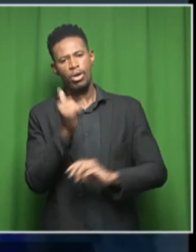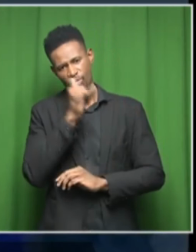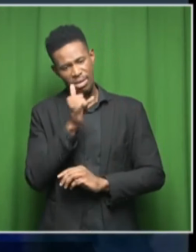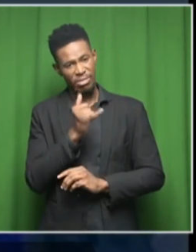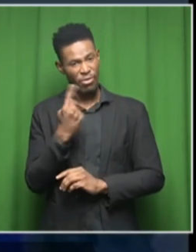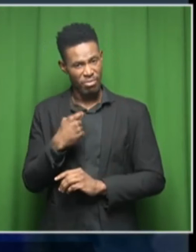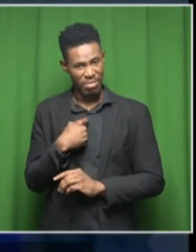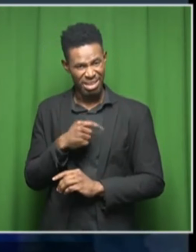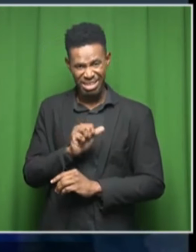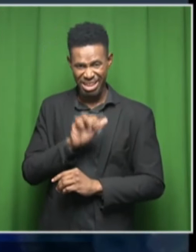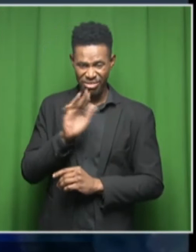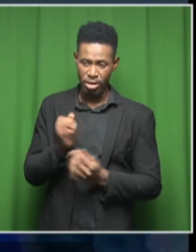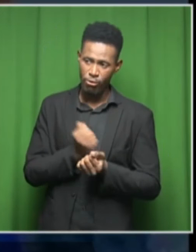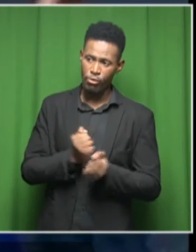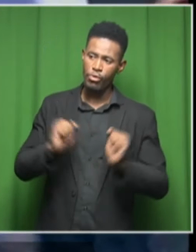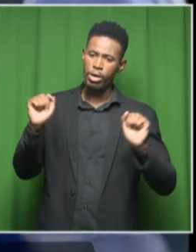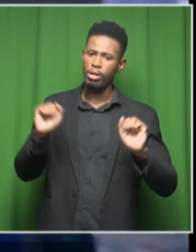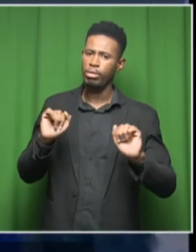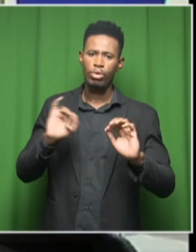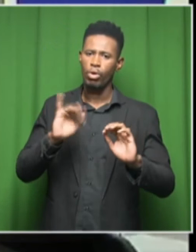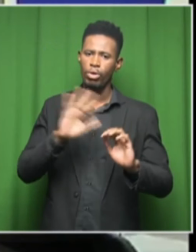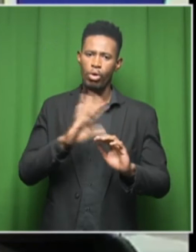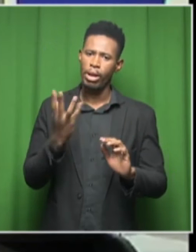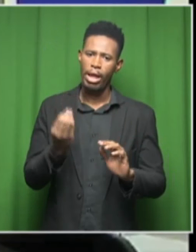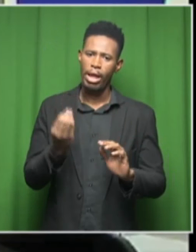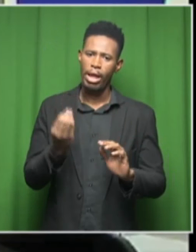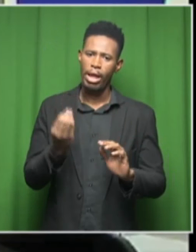South Africa for poor people. If you are poor,